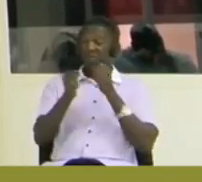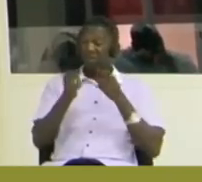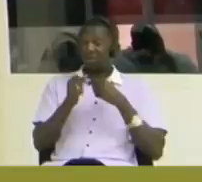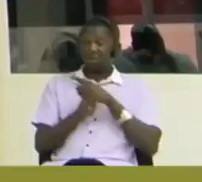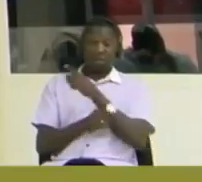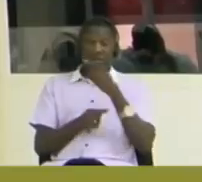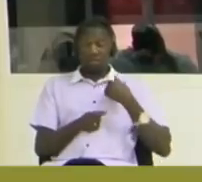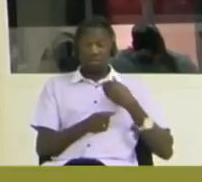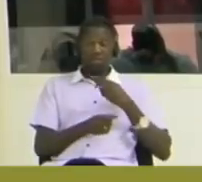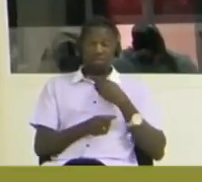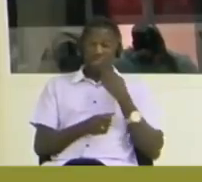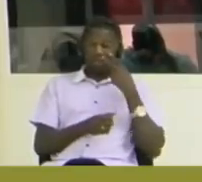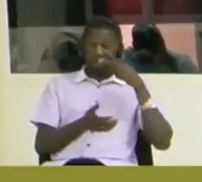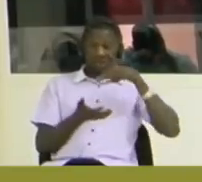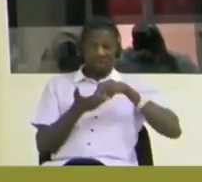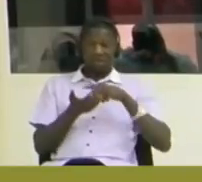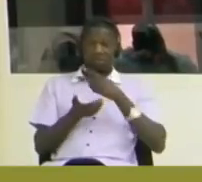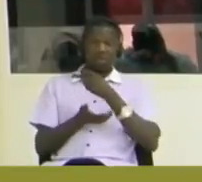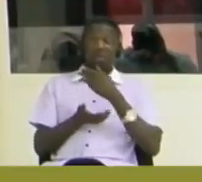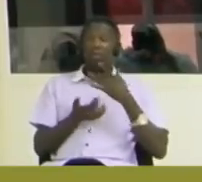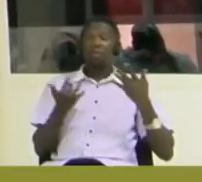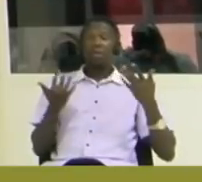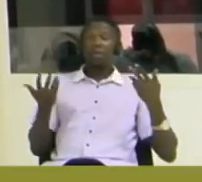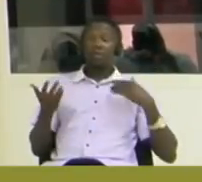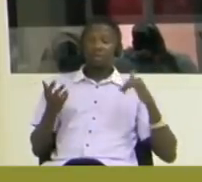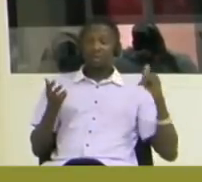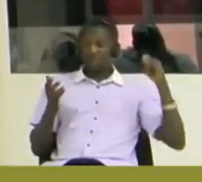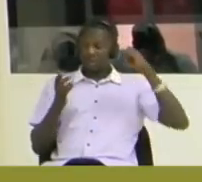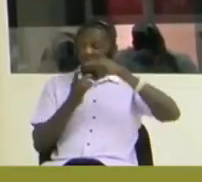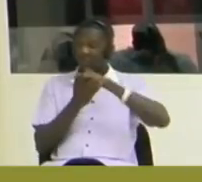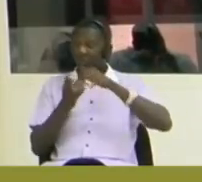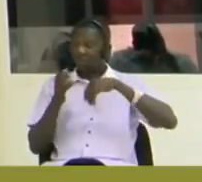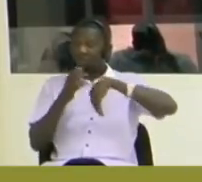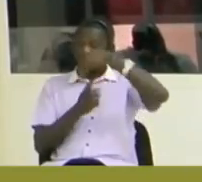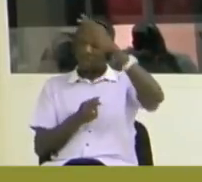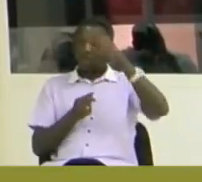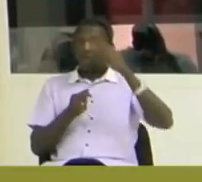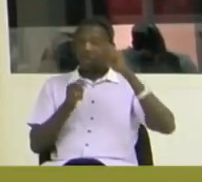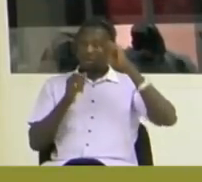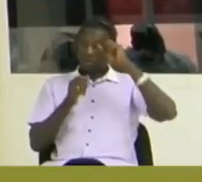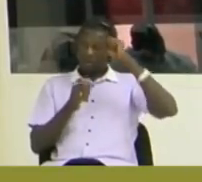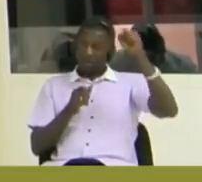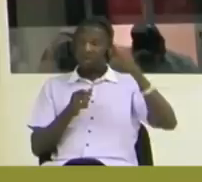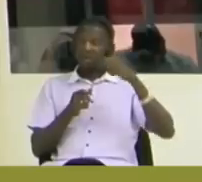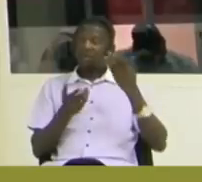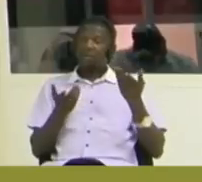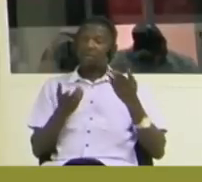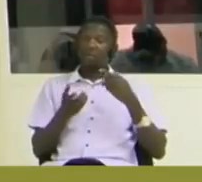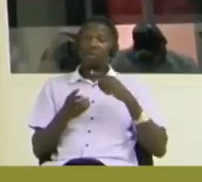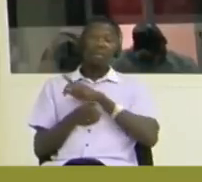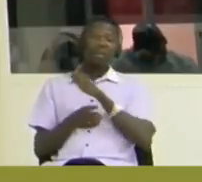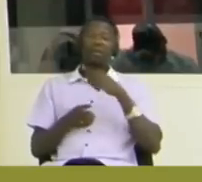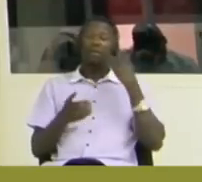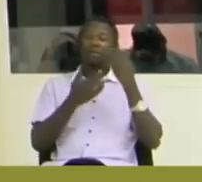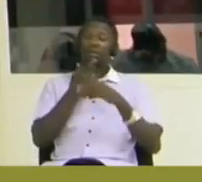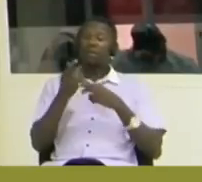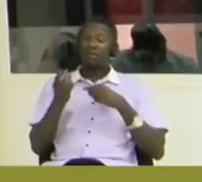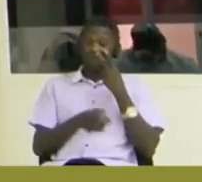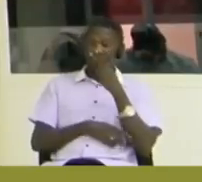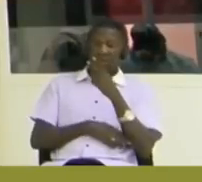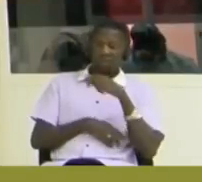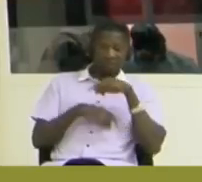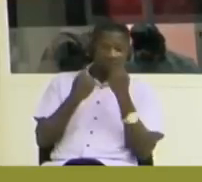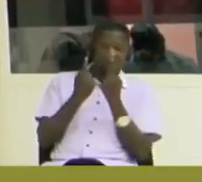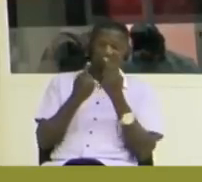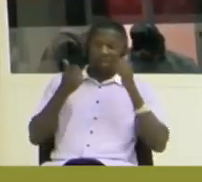who've been present during many, many departures of the president or the head of state, and they have never seen such a thing